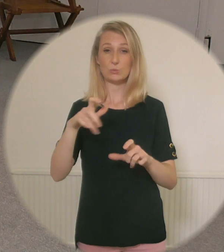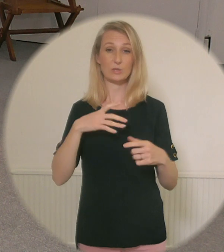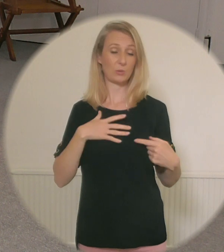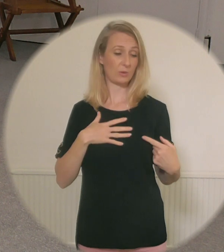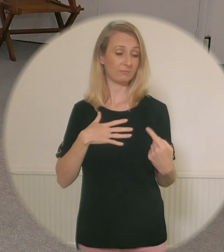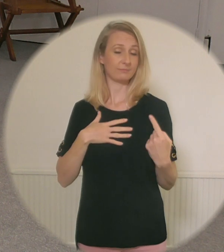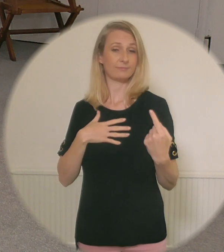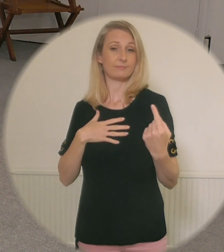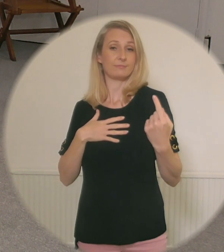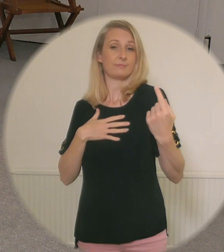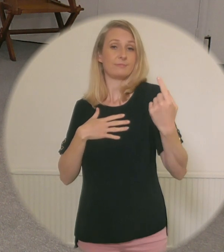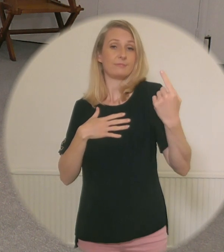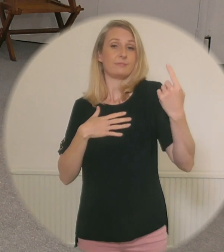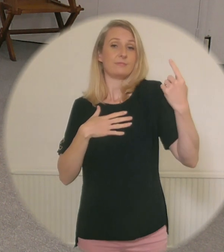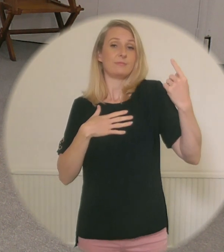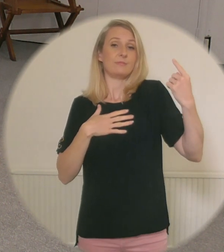rounds.